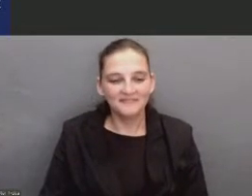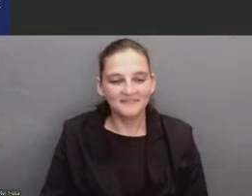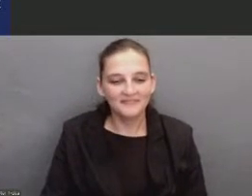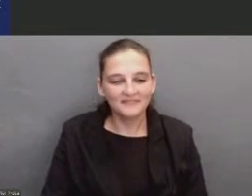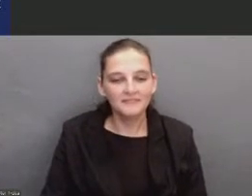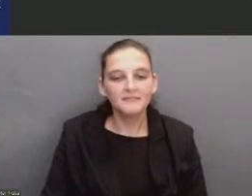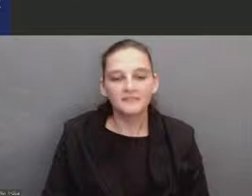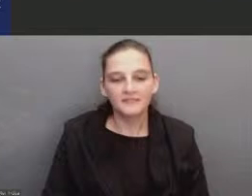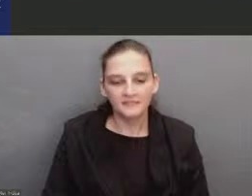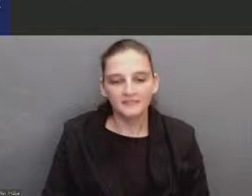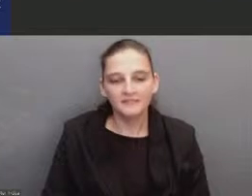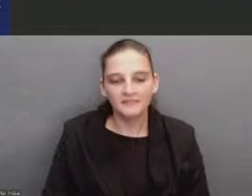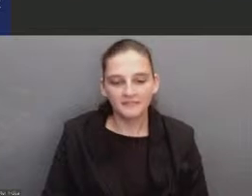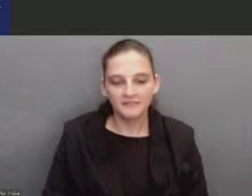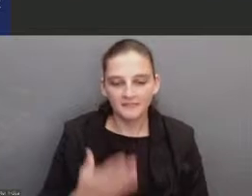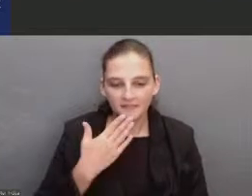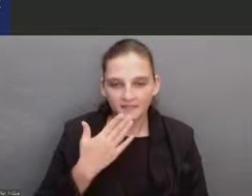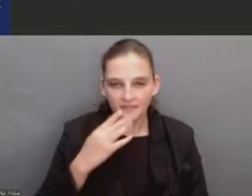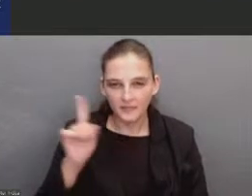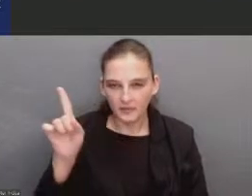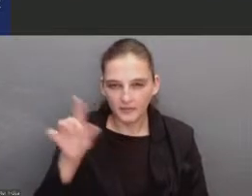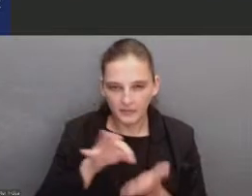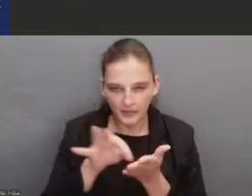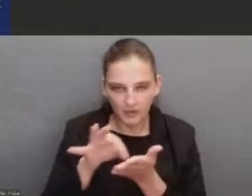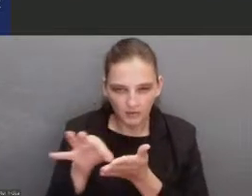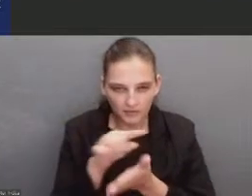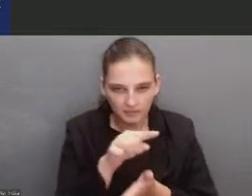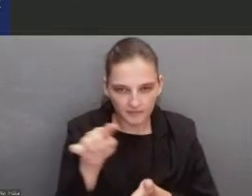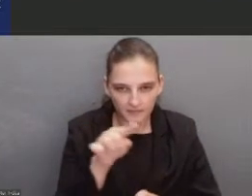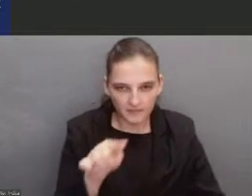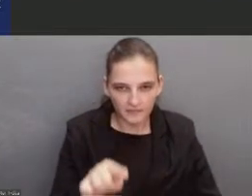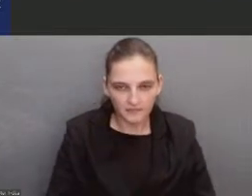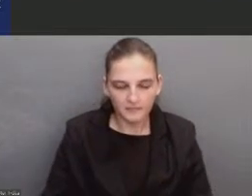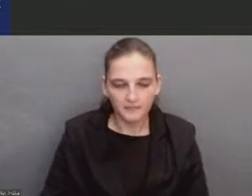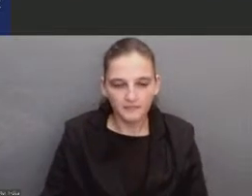Thank you very much. One moment for the contract.